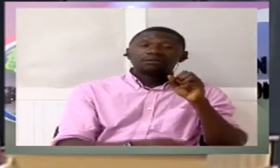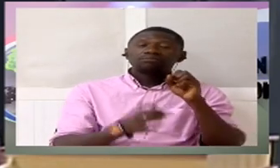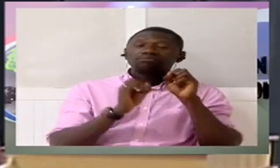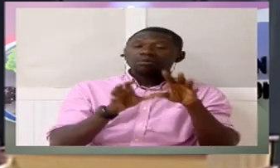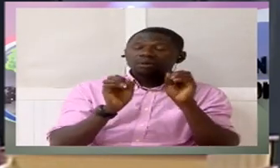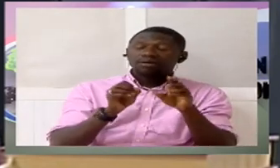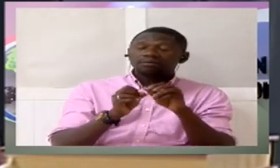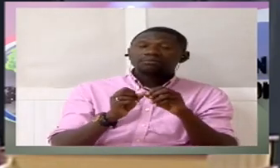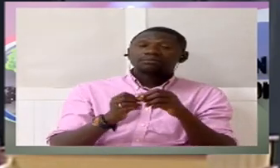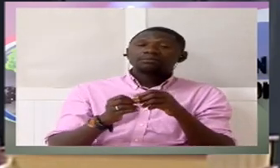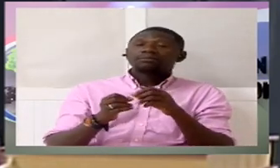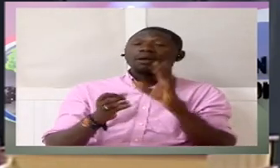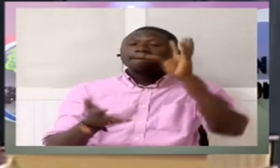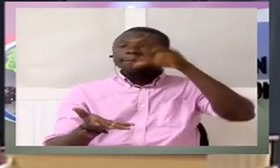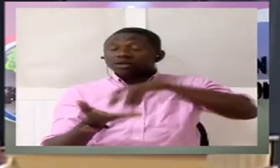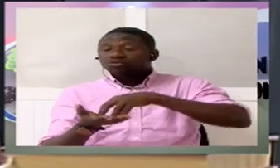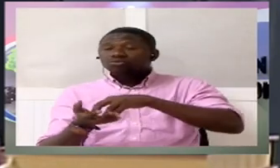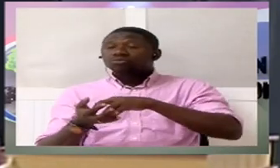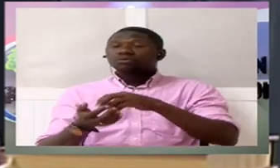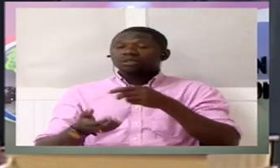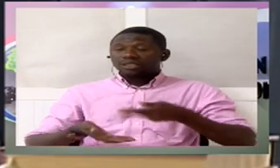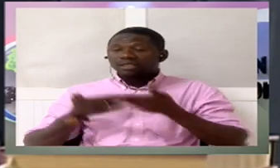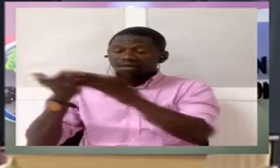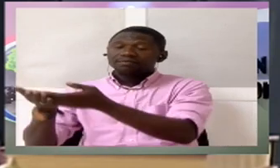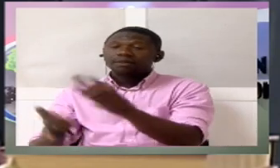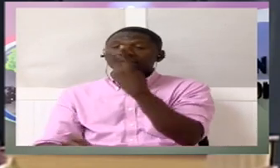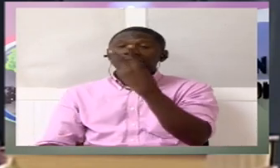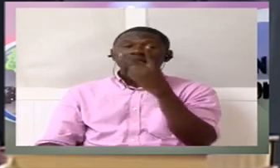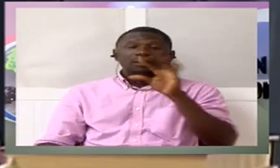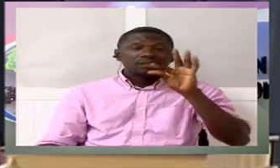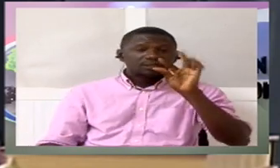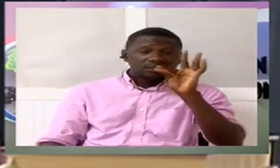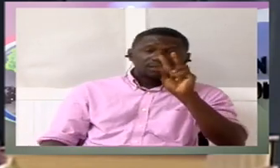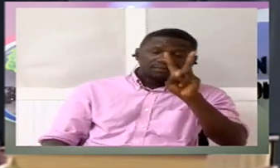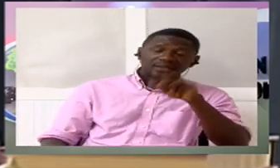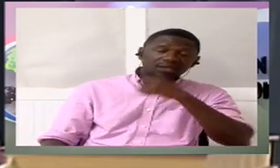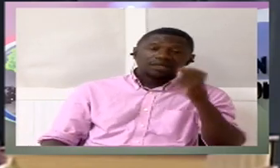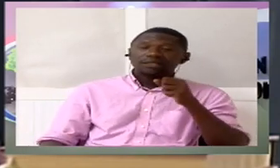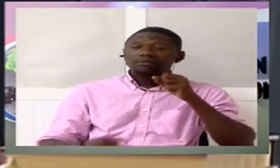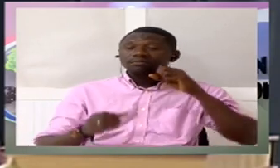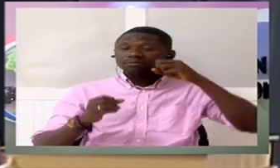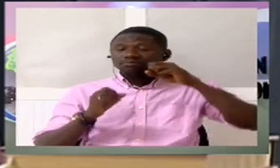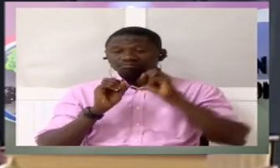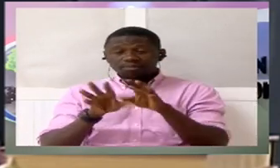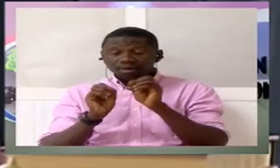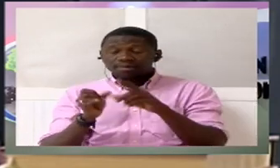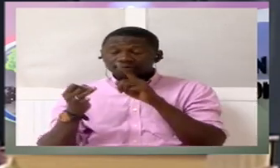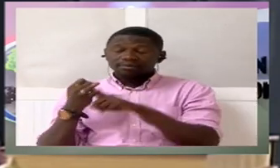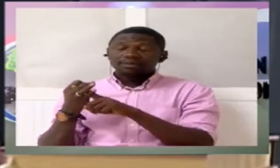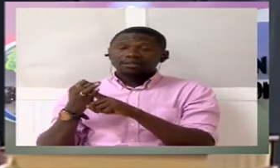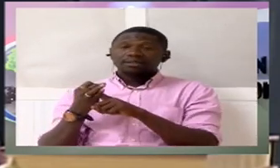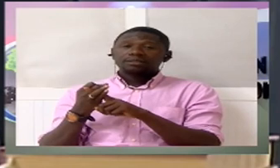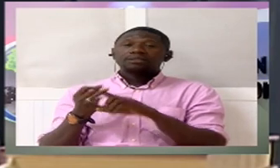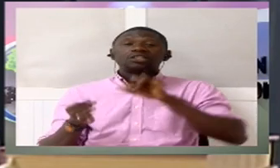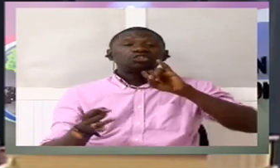amplifier. Janjambure. Television and amplifier. A television and an amplifier. Television kilometer. The